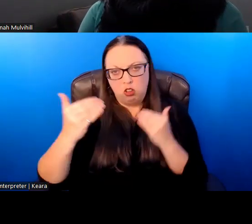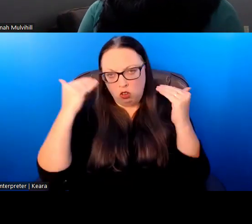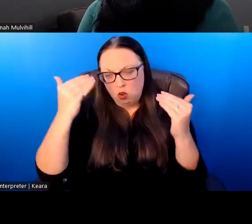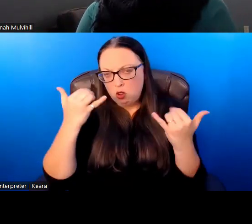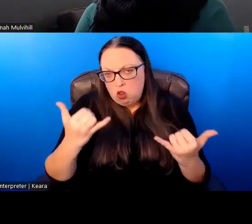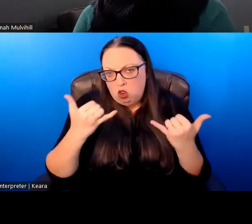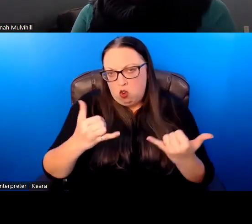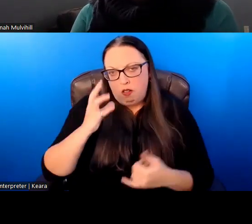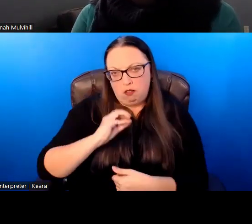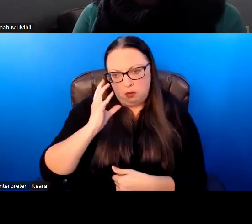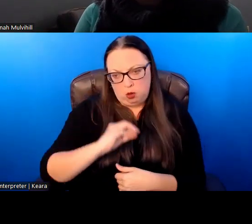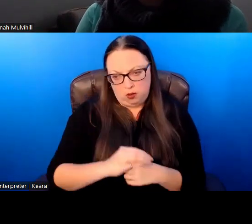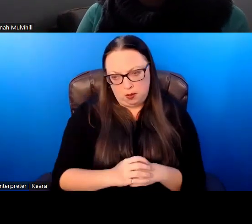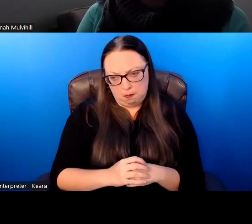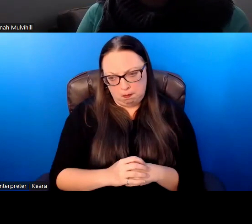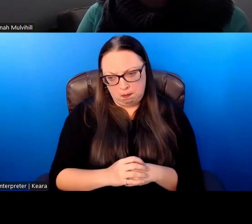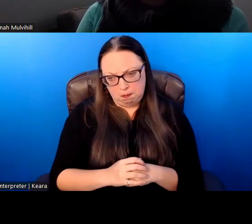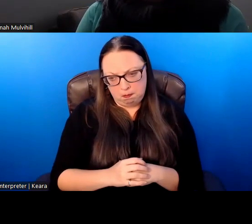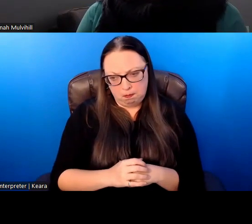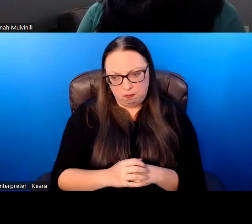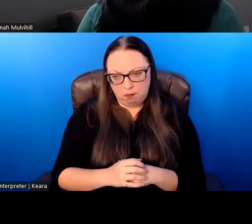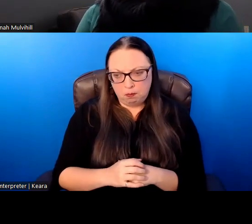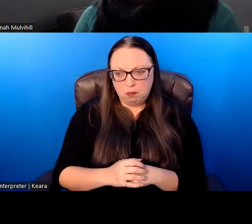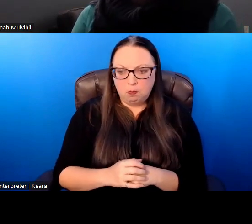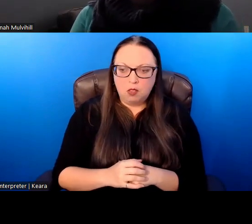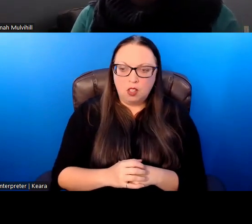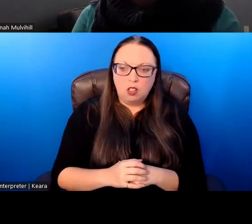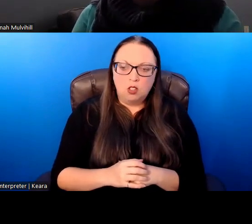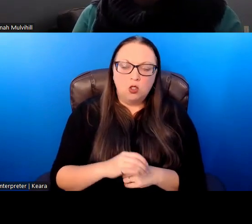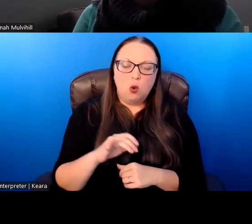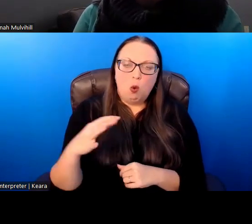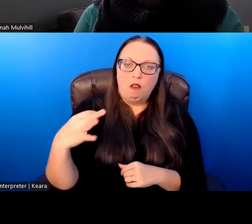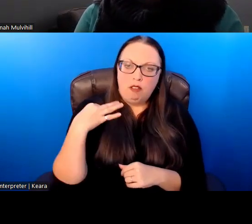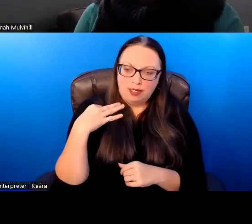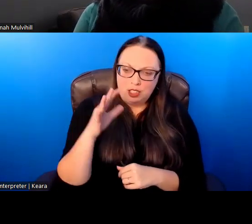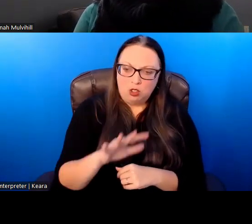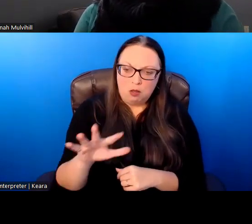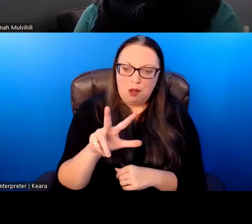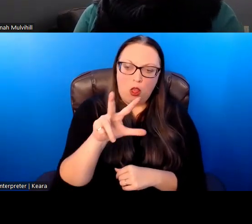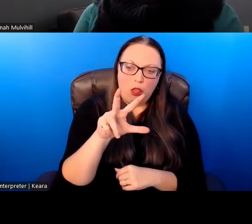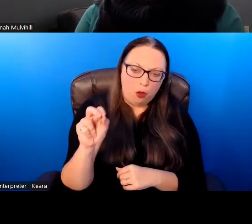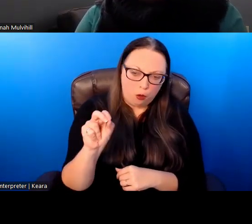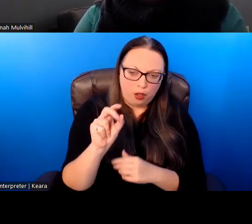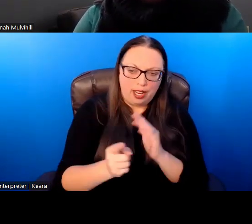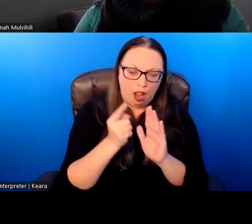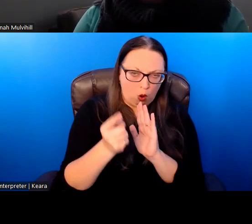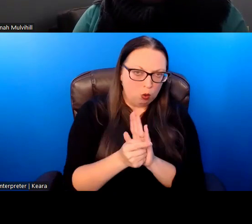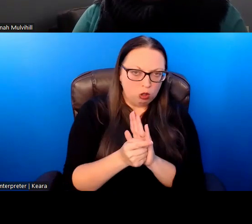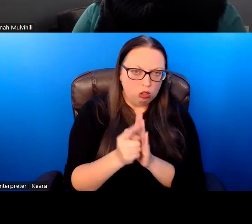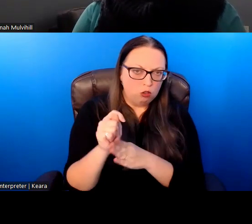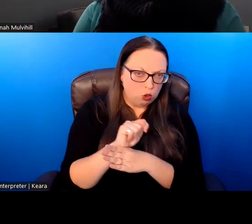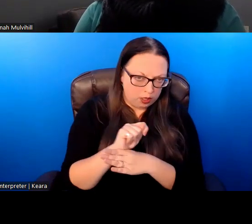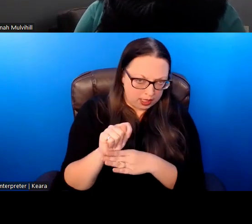through. So our volunteers complete right around 30 hours of training in a variety of